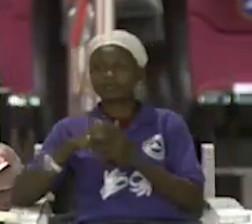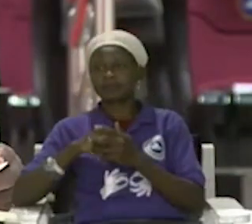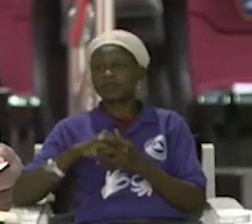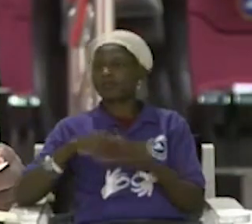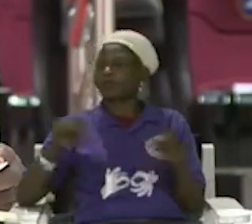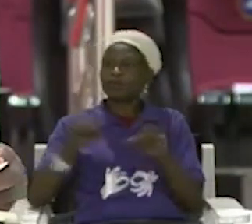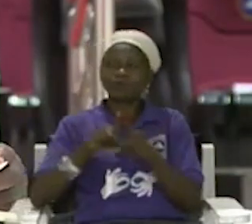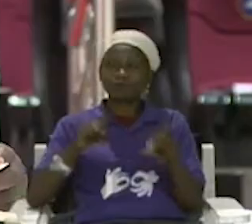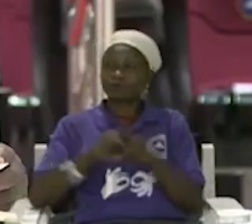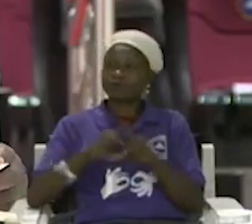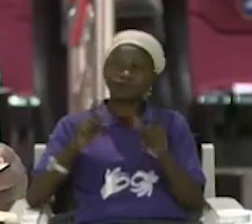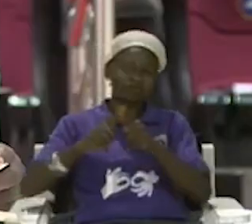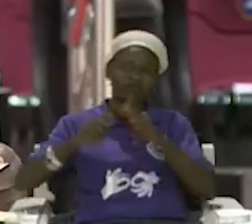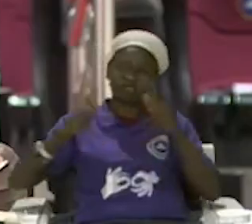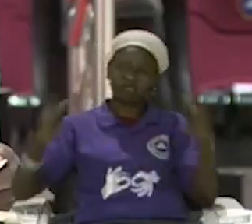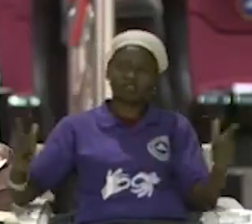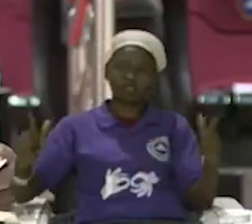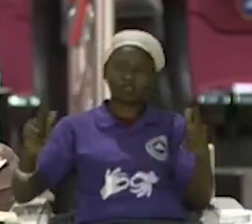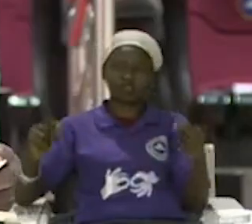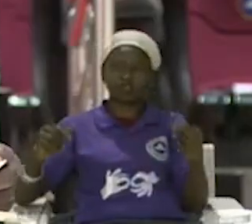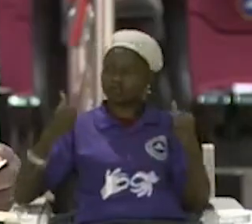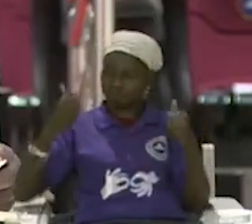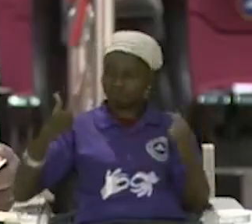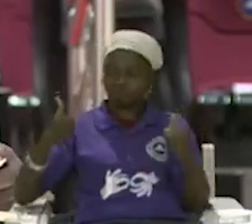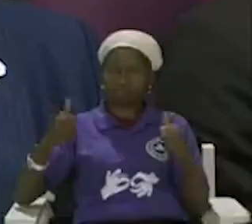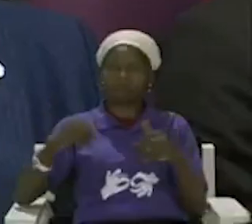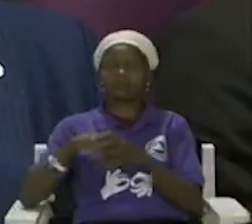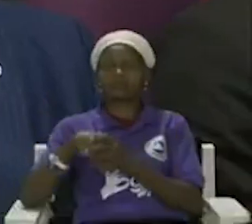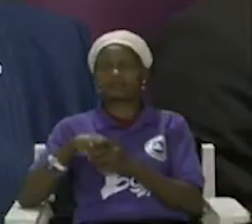also great.